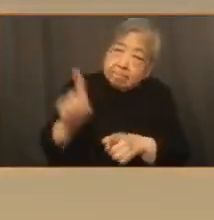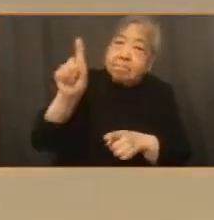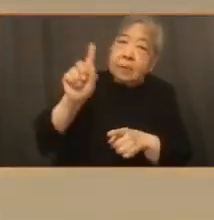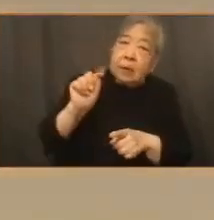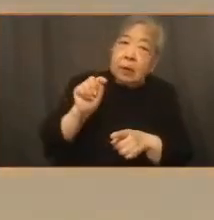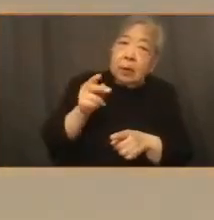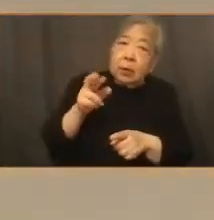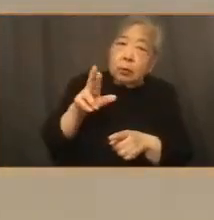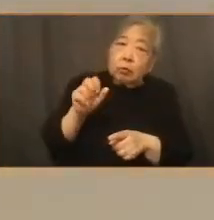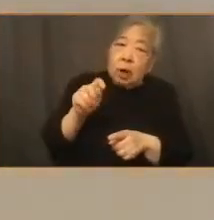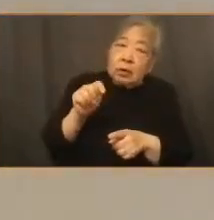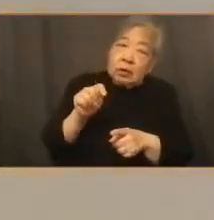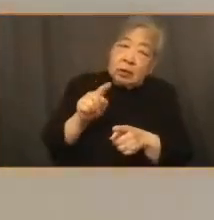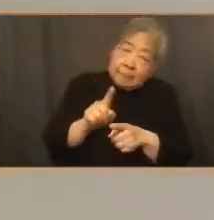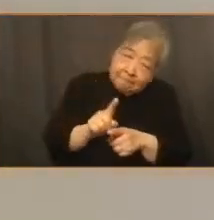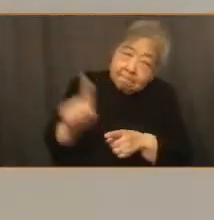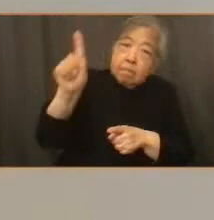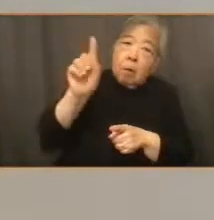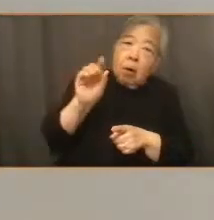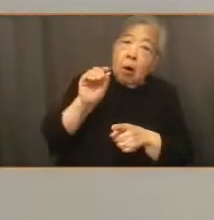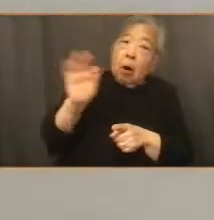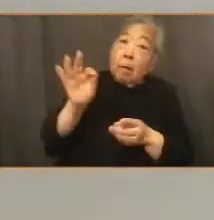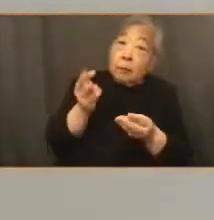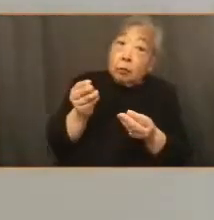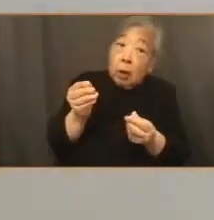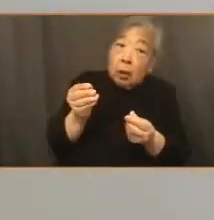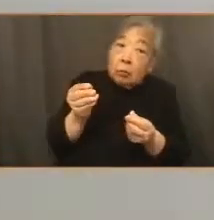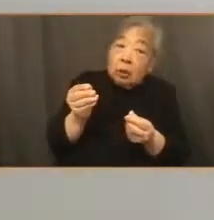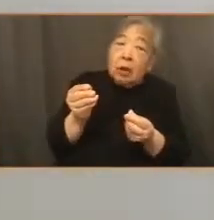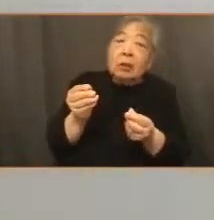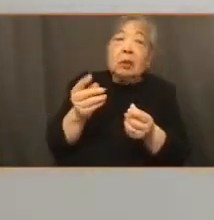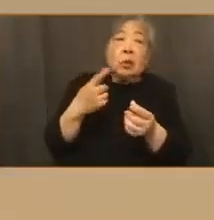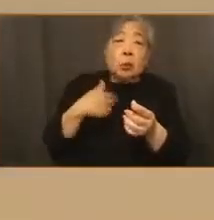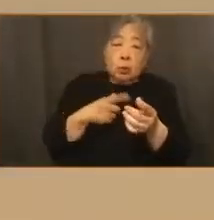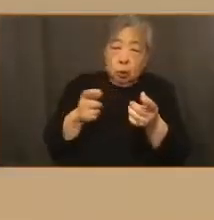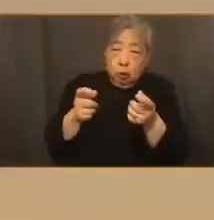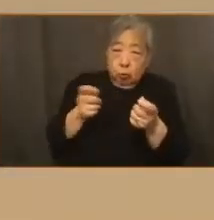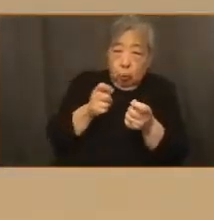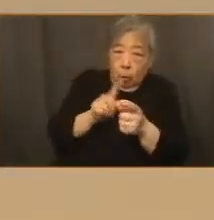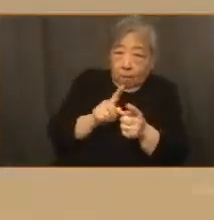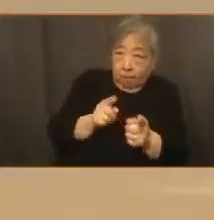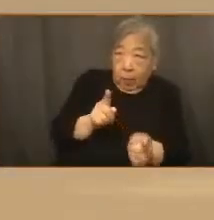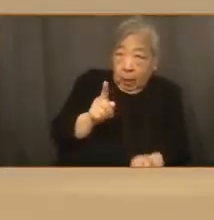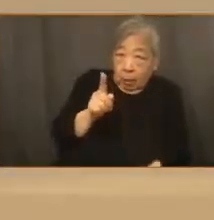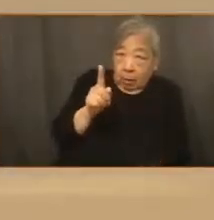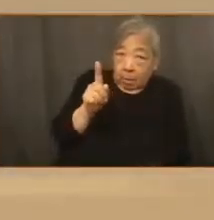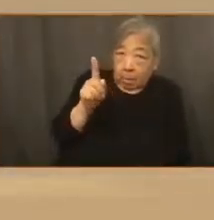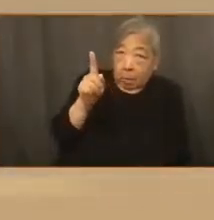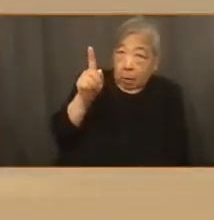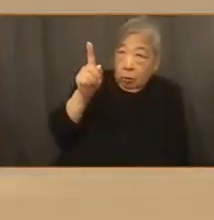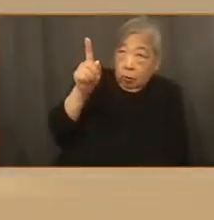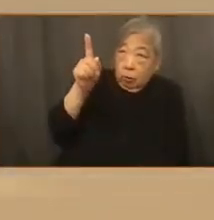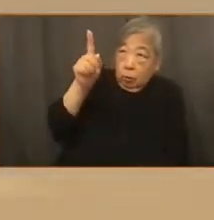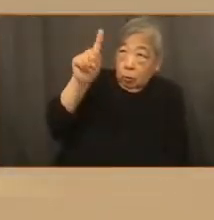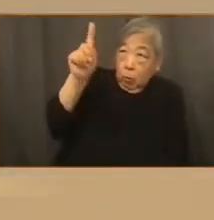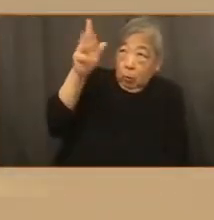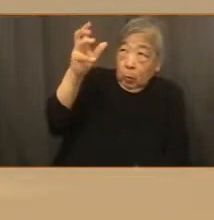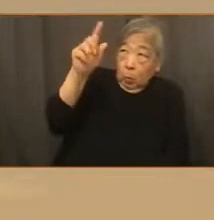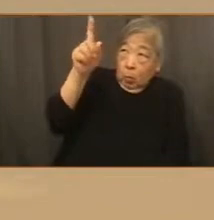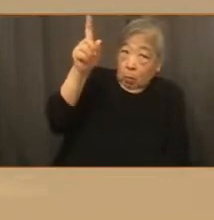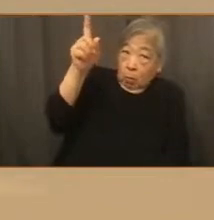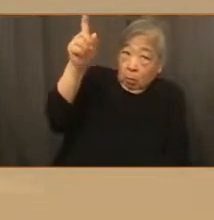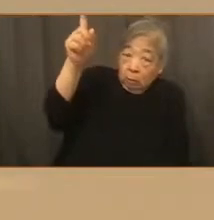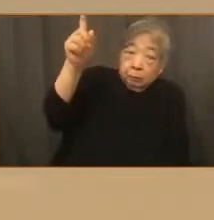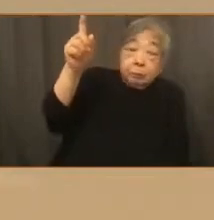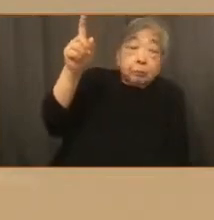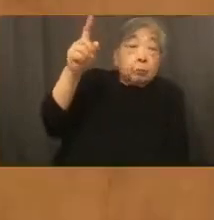ground. And at that point, we kind of do a controlled flight up to the altitude that we want to. And then on landing, we